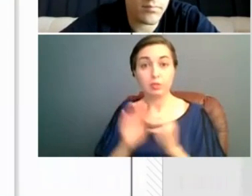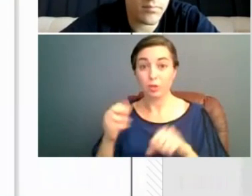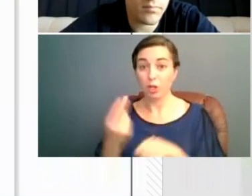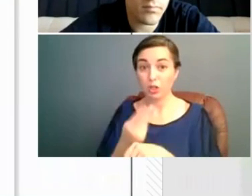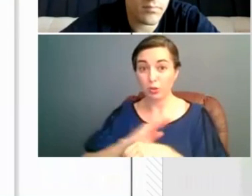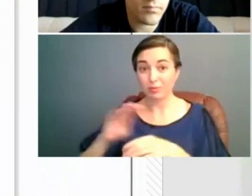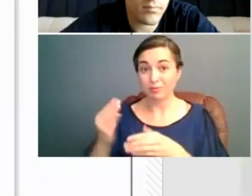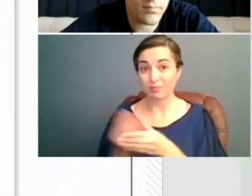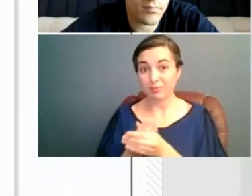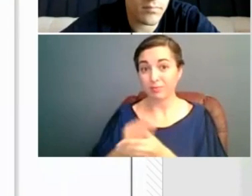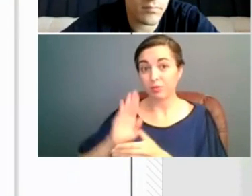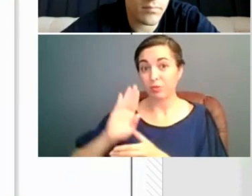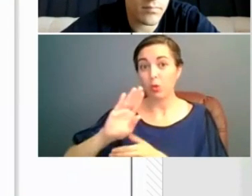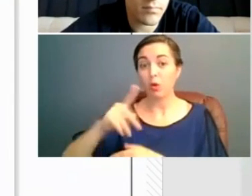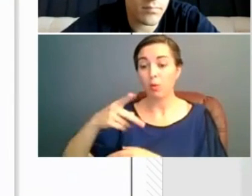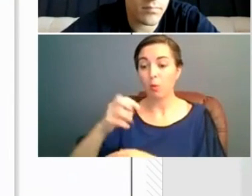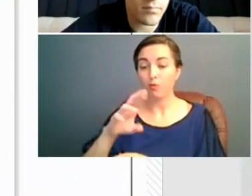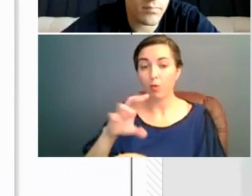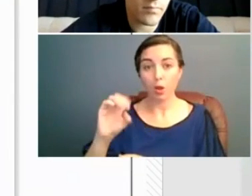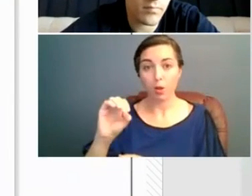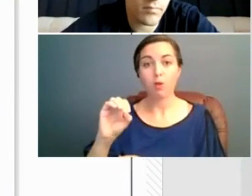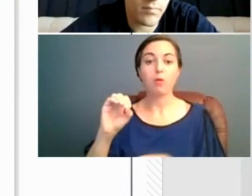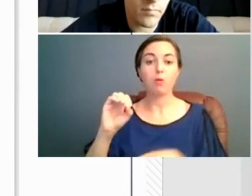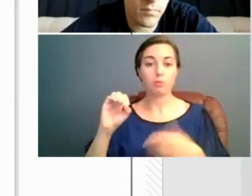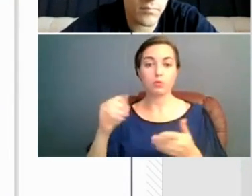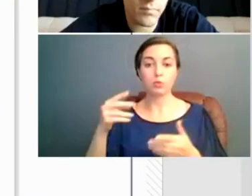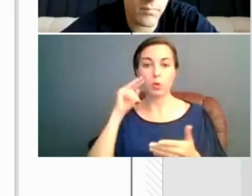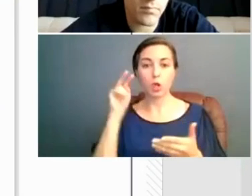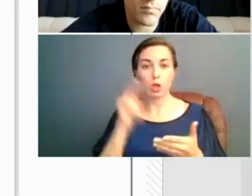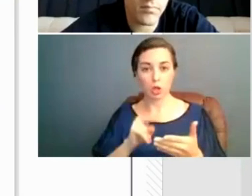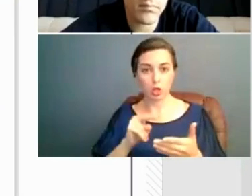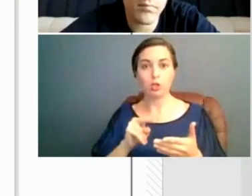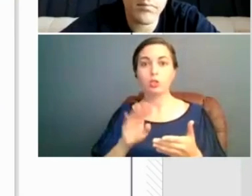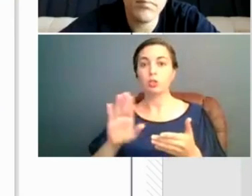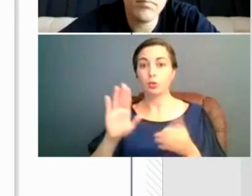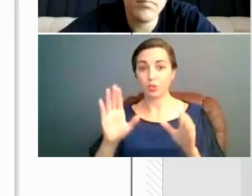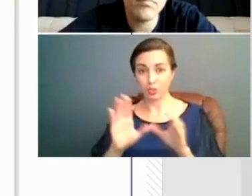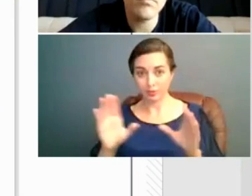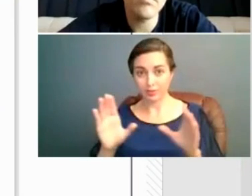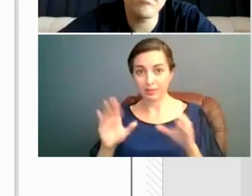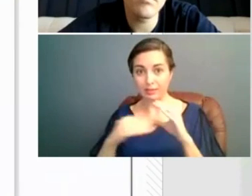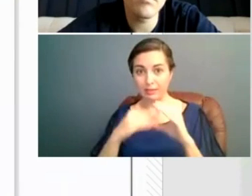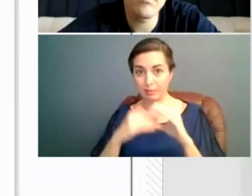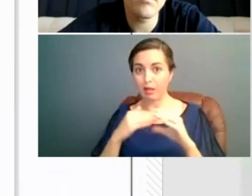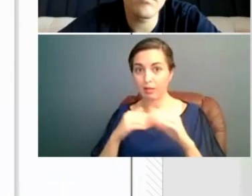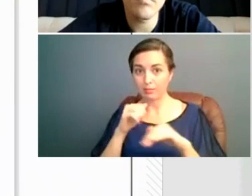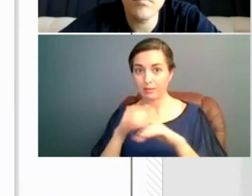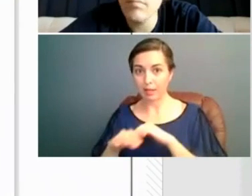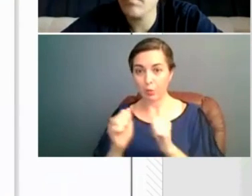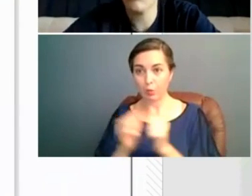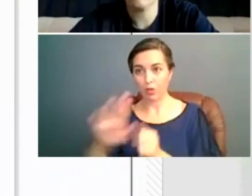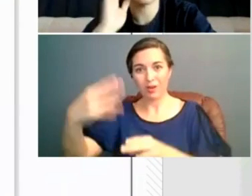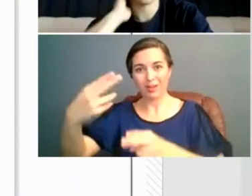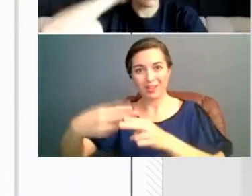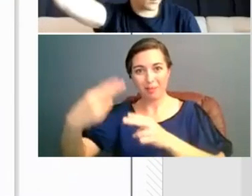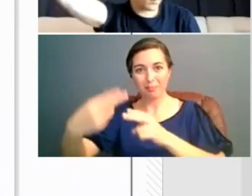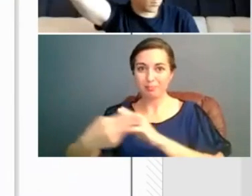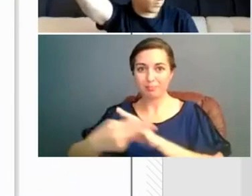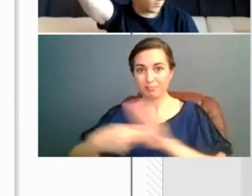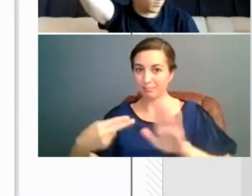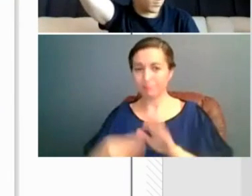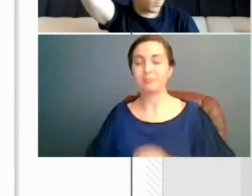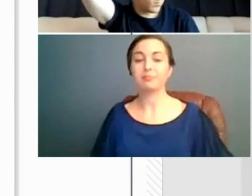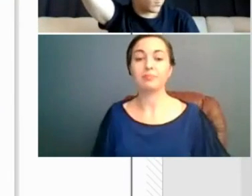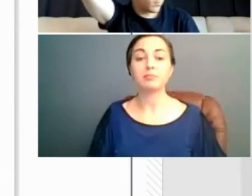So look out for your certificate on Wednesday morning. All right. And yes, Jimmy asked, we